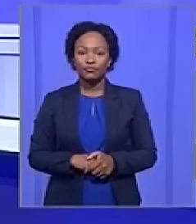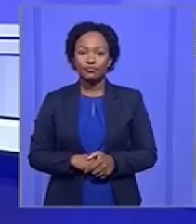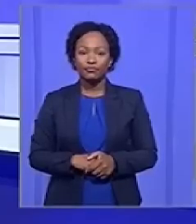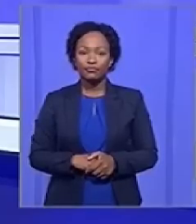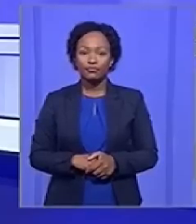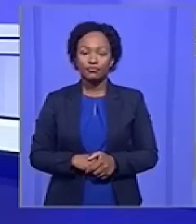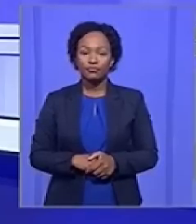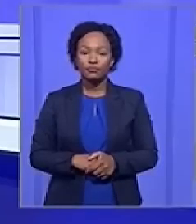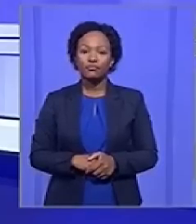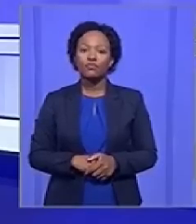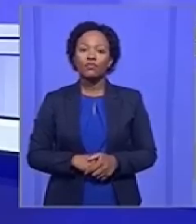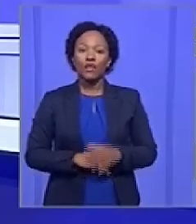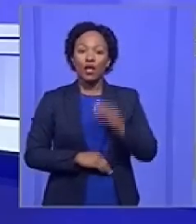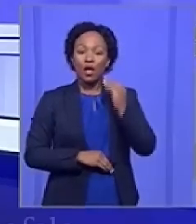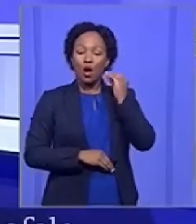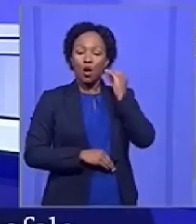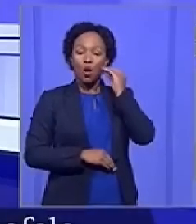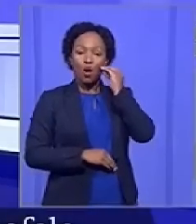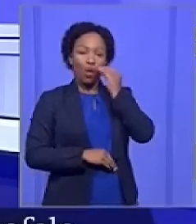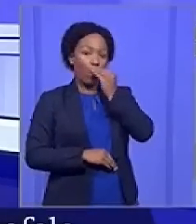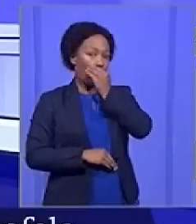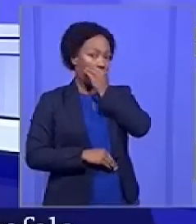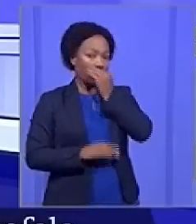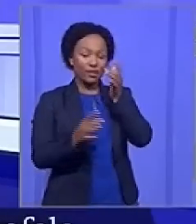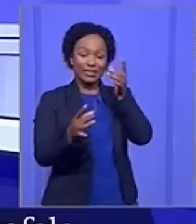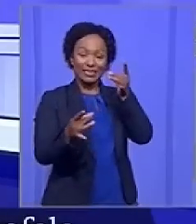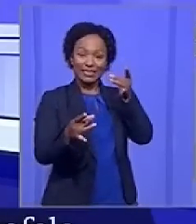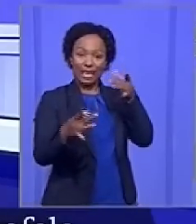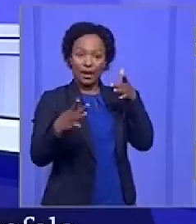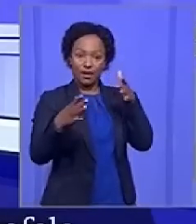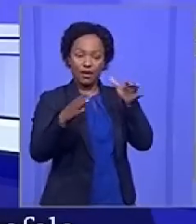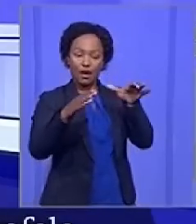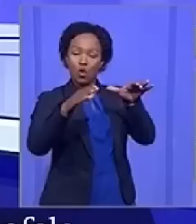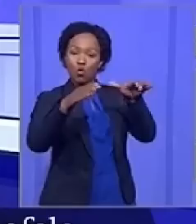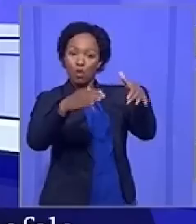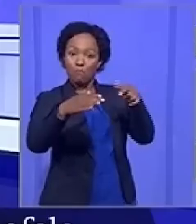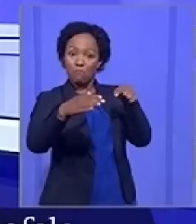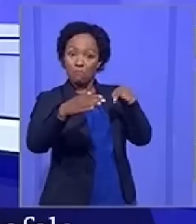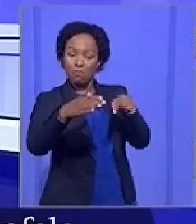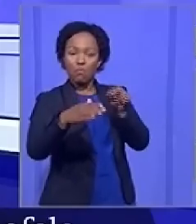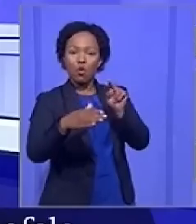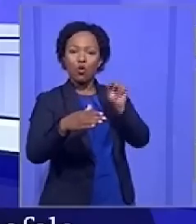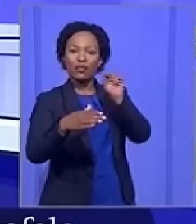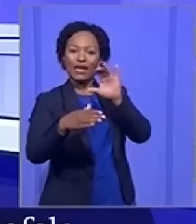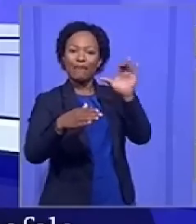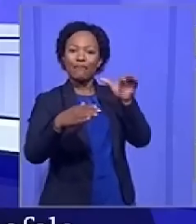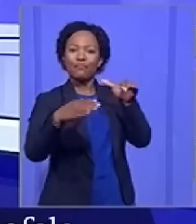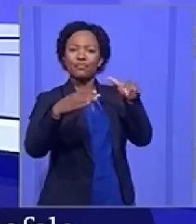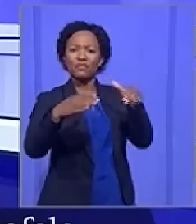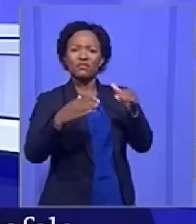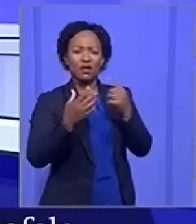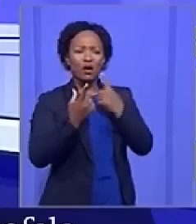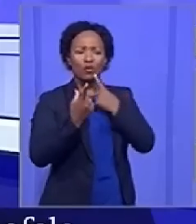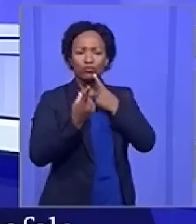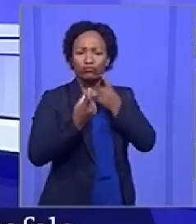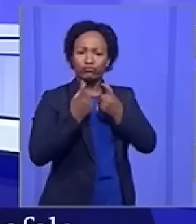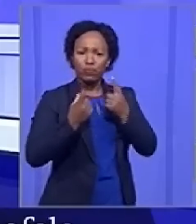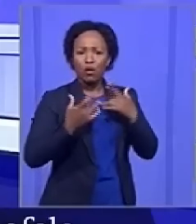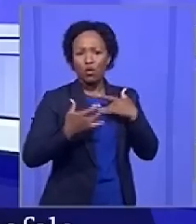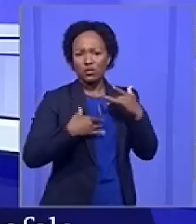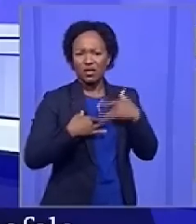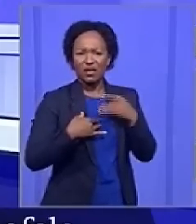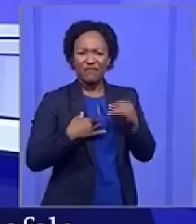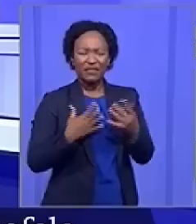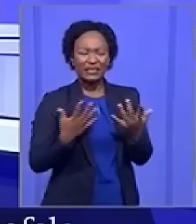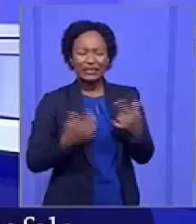Baahi ba morabe wa Makhoisana le Masana provinseng ya Northern Cape ba re ba ngongorehile hore na ba tlilo kgetha mokga